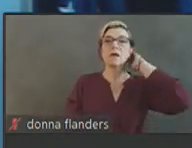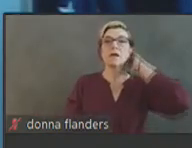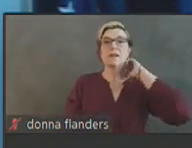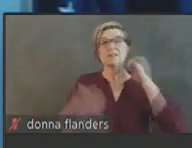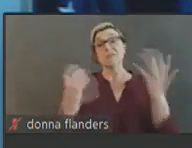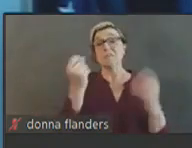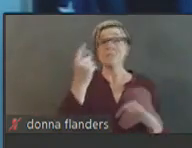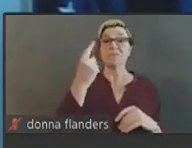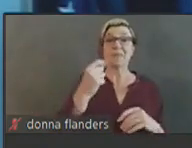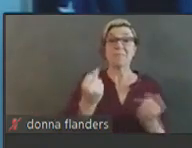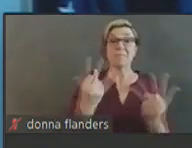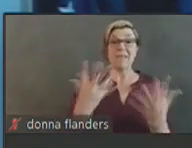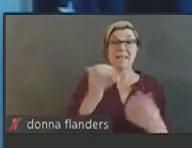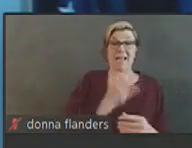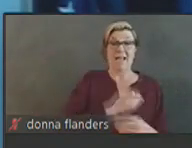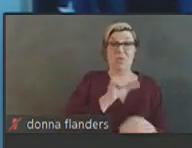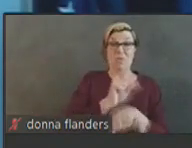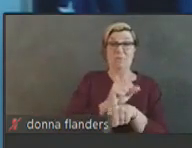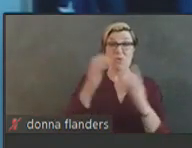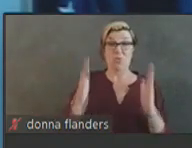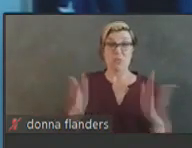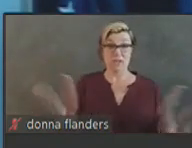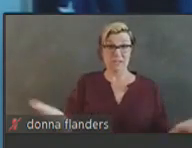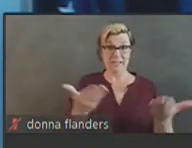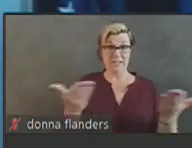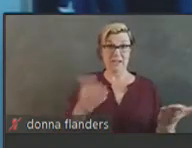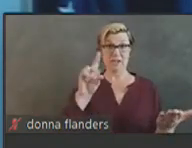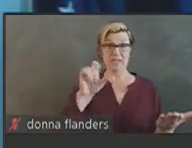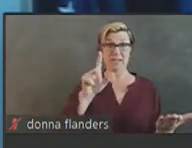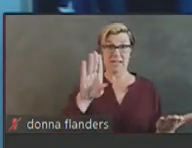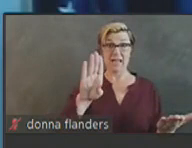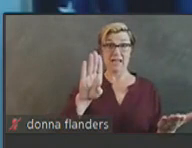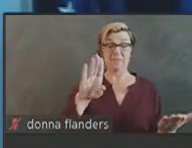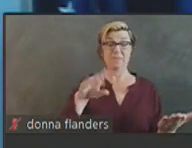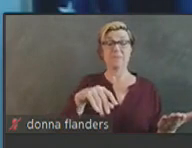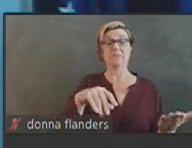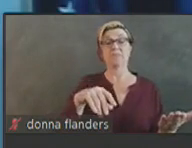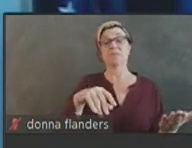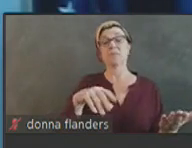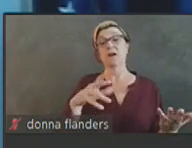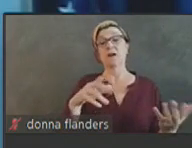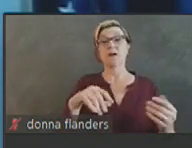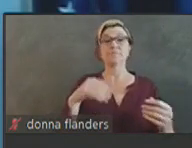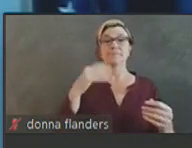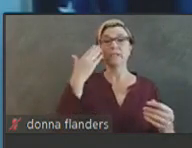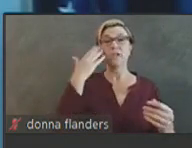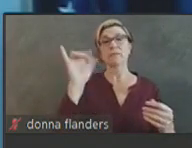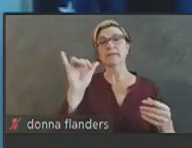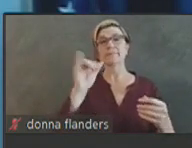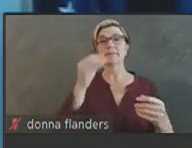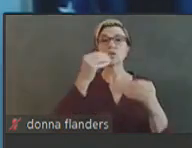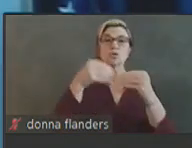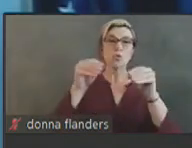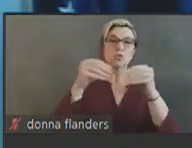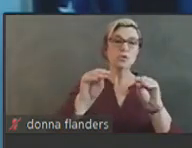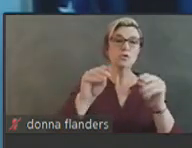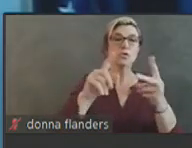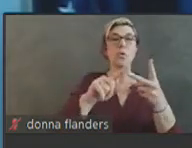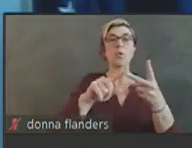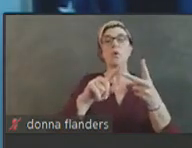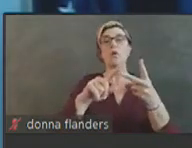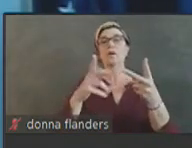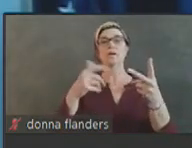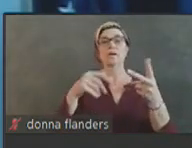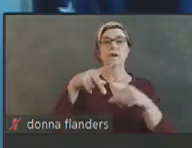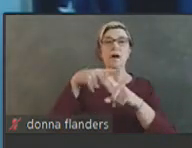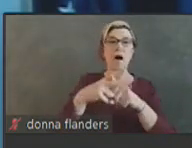major employers, essential employers that have remained open in DeKalb County, grocery stores and others,